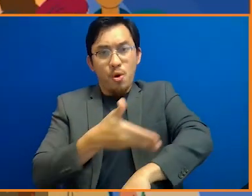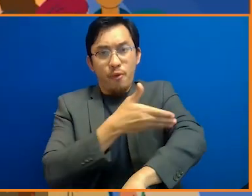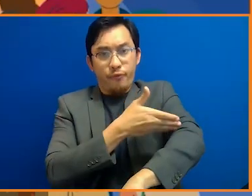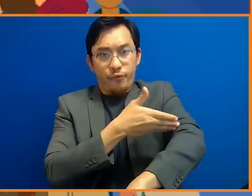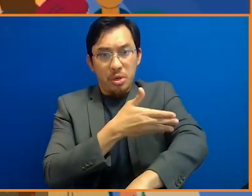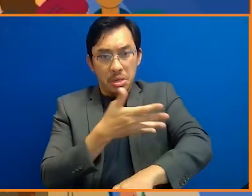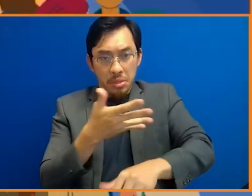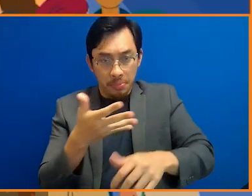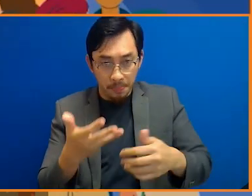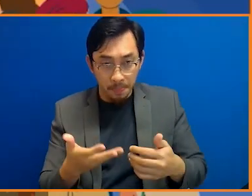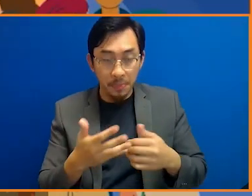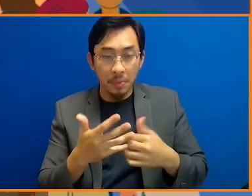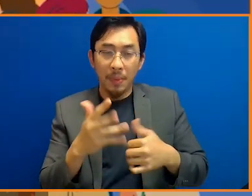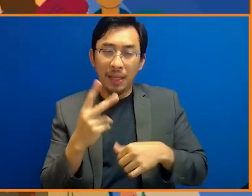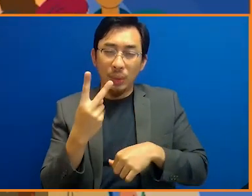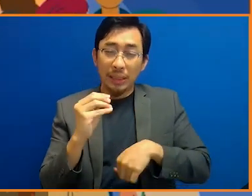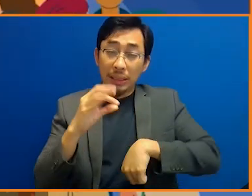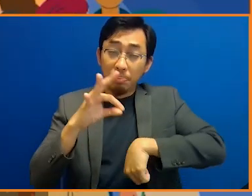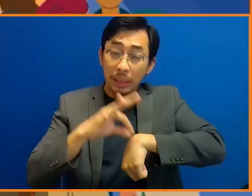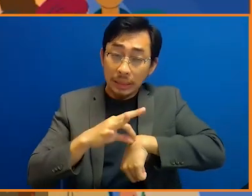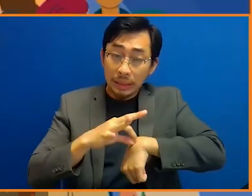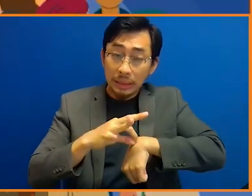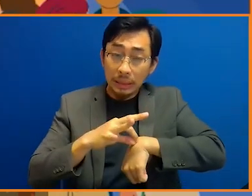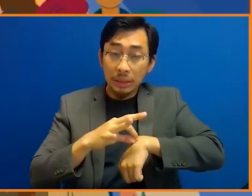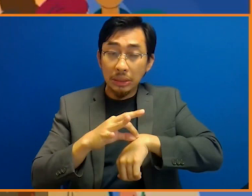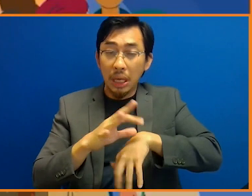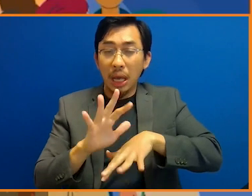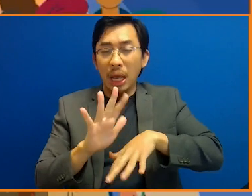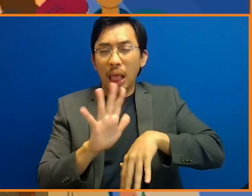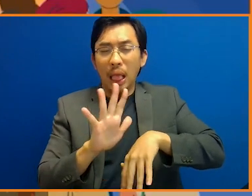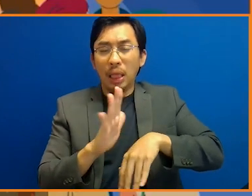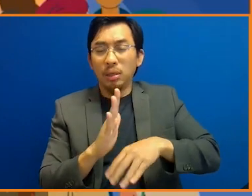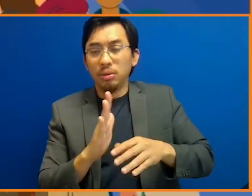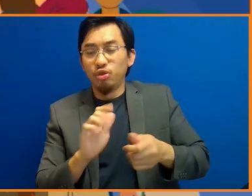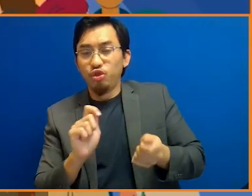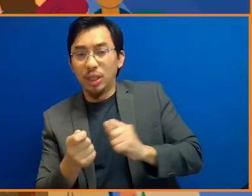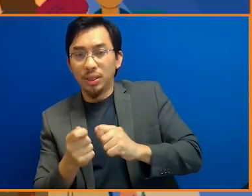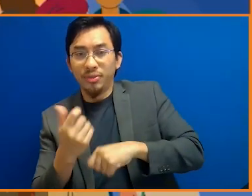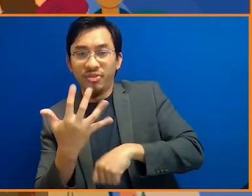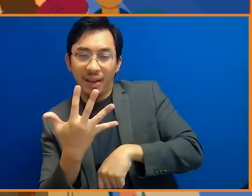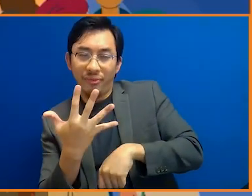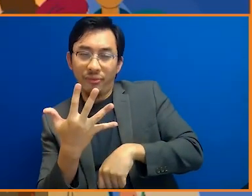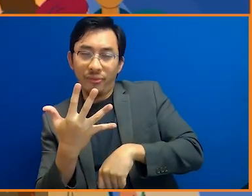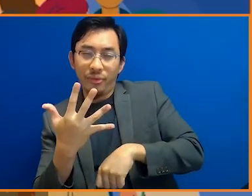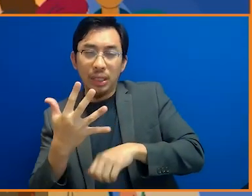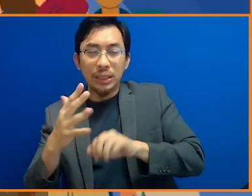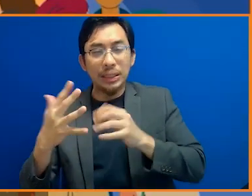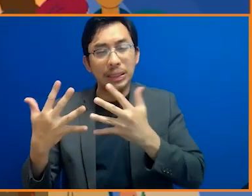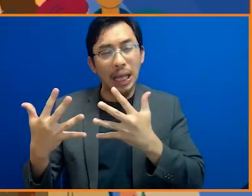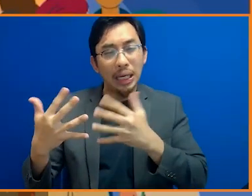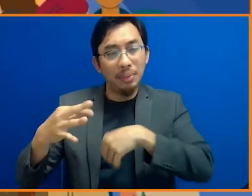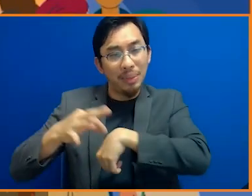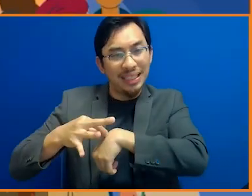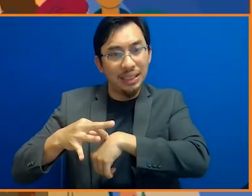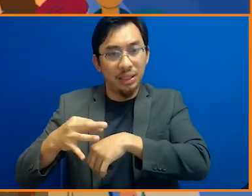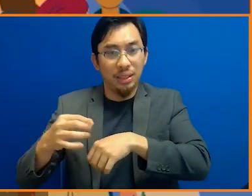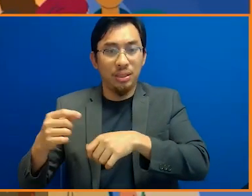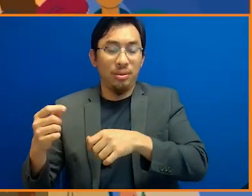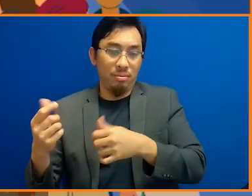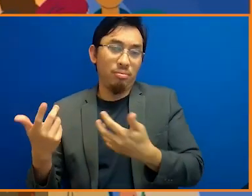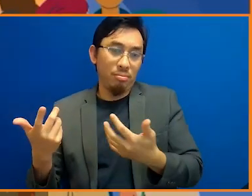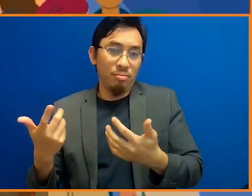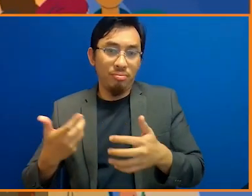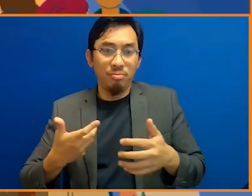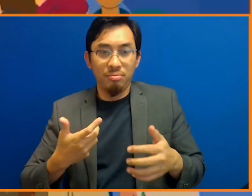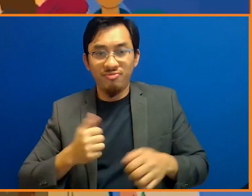techniques, or we could reduce from 20 minutes to like 5 or 10 minutes. But still, as I mentioned